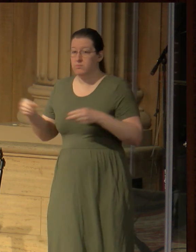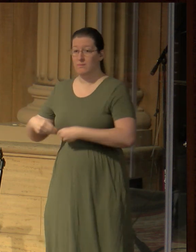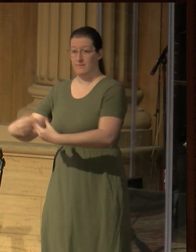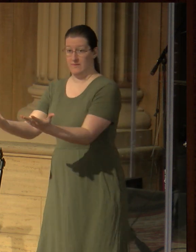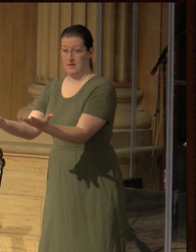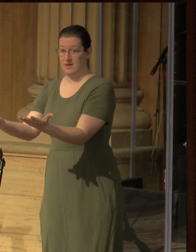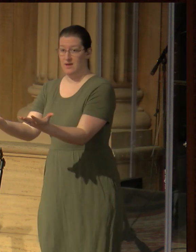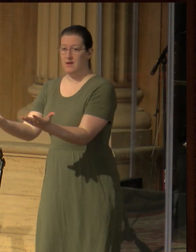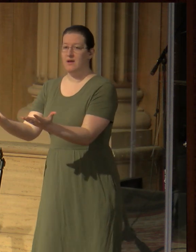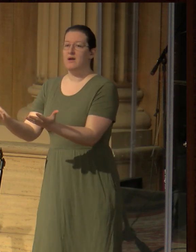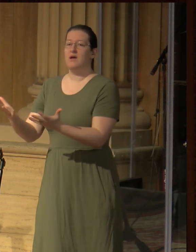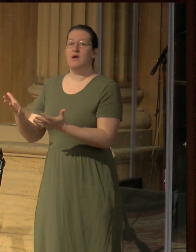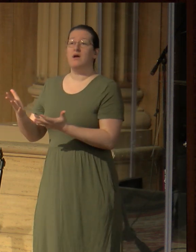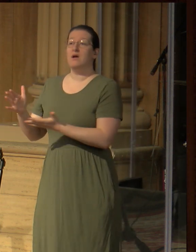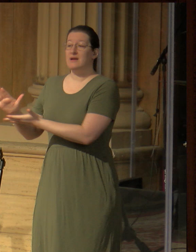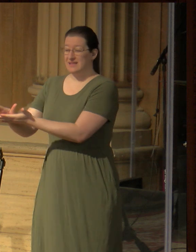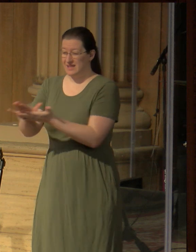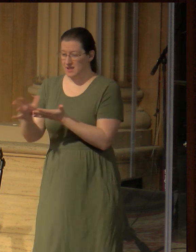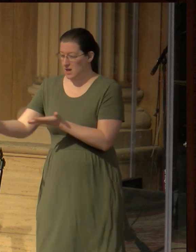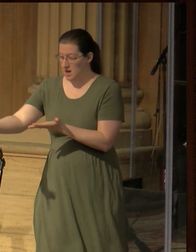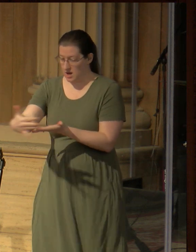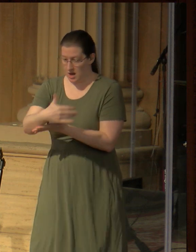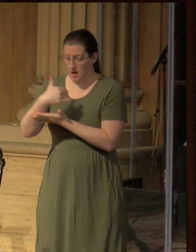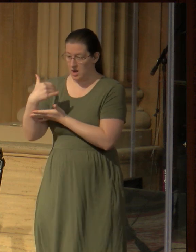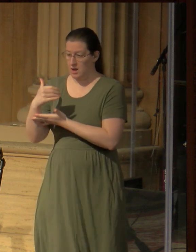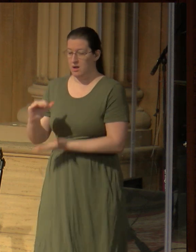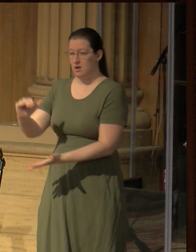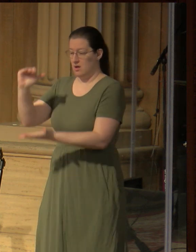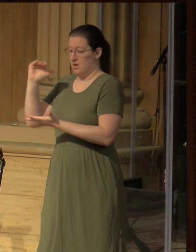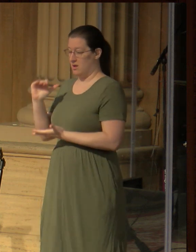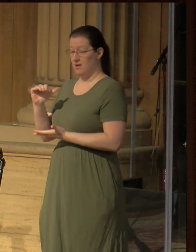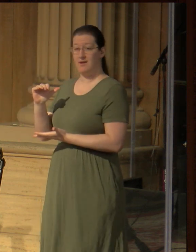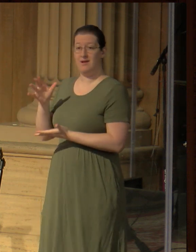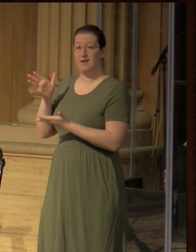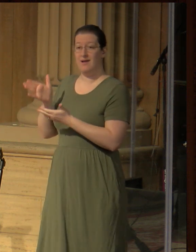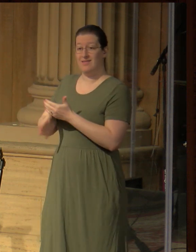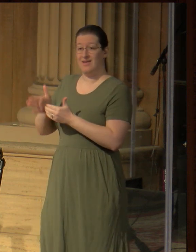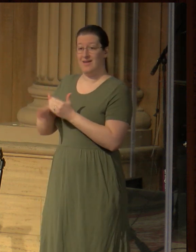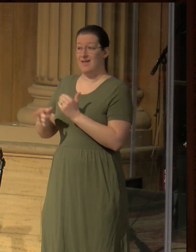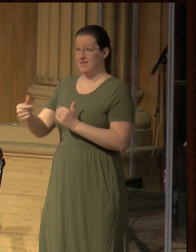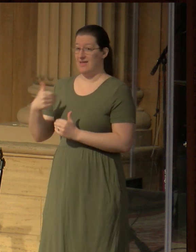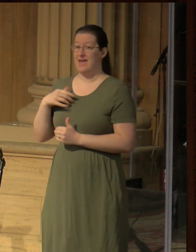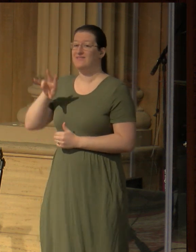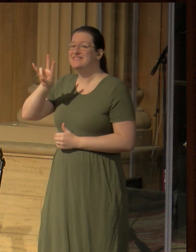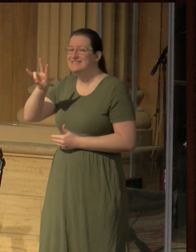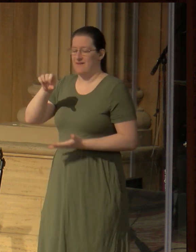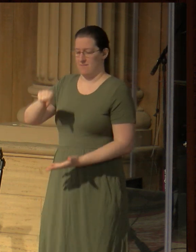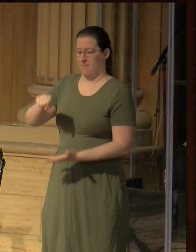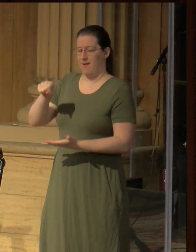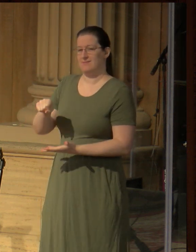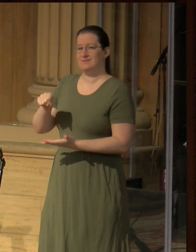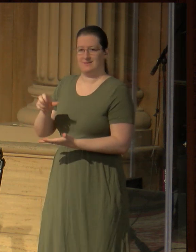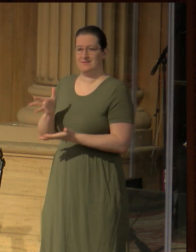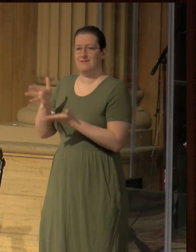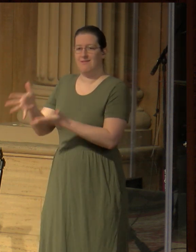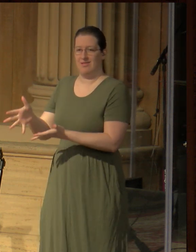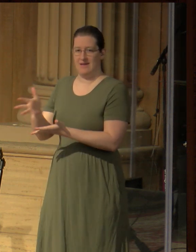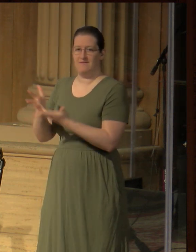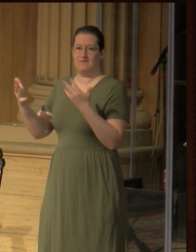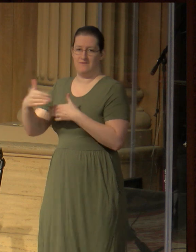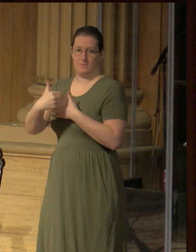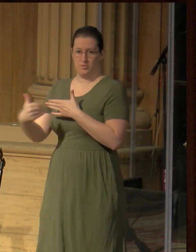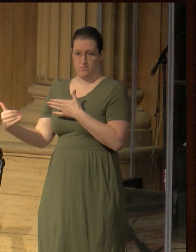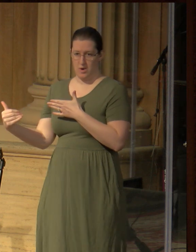the Gentiles eating all of the miraculous bread that was made, at the very end, there are 7 baskets full that are left over, according to